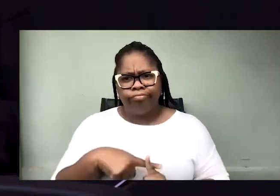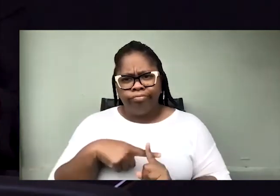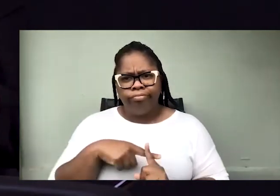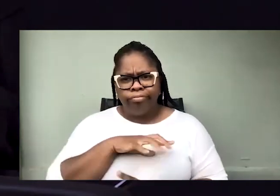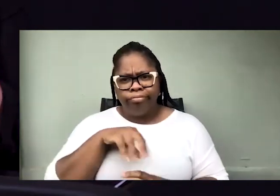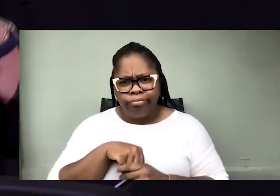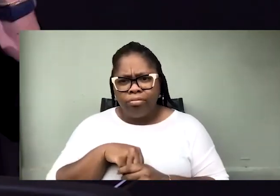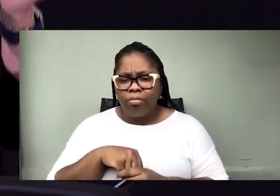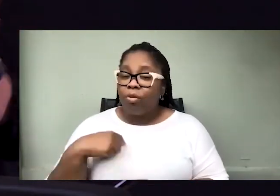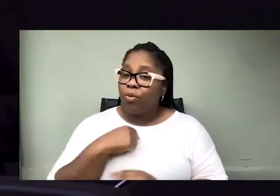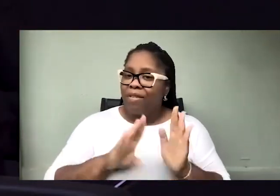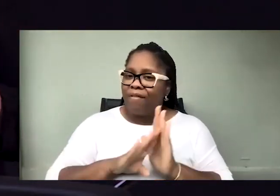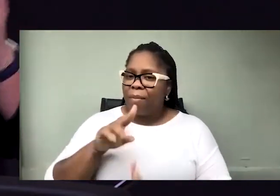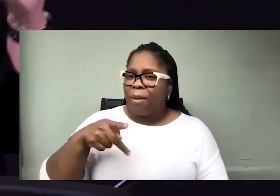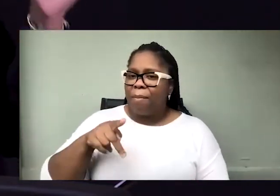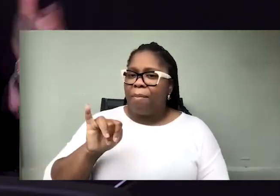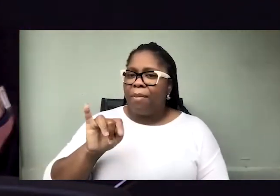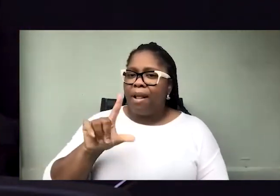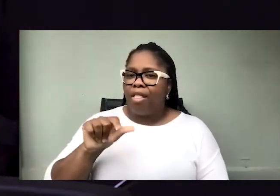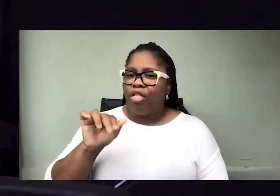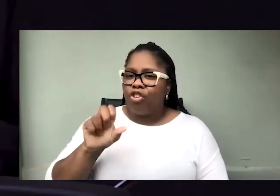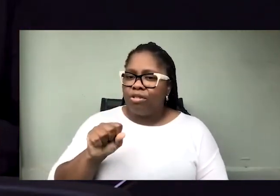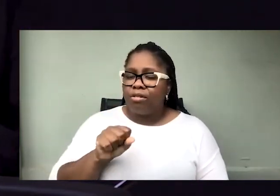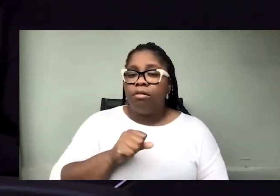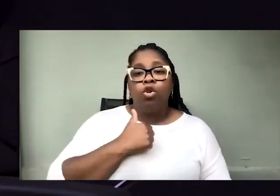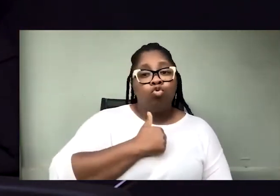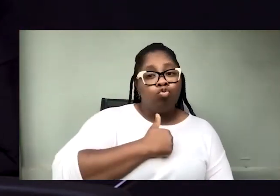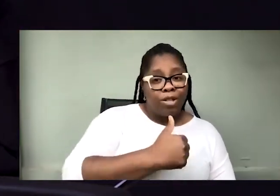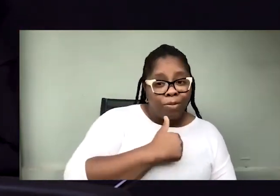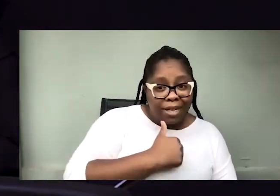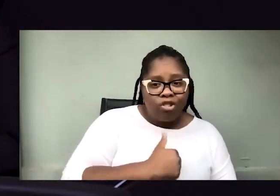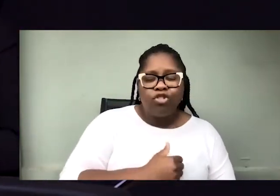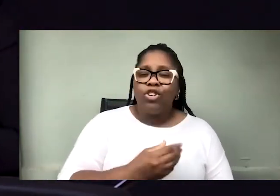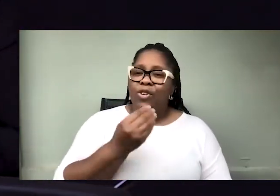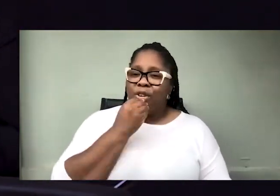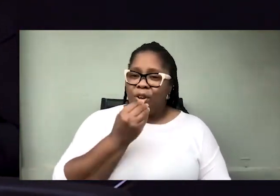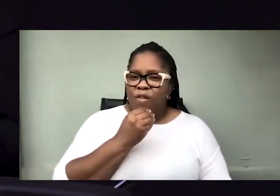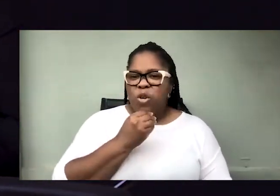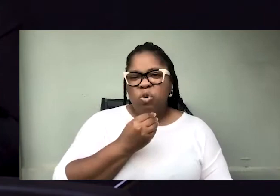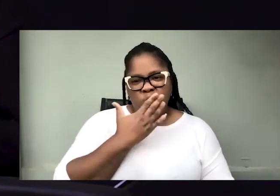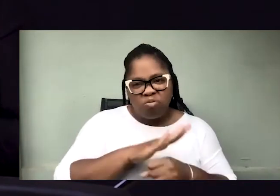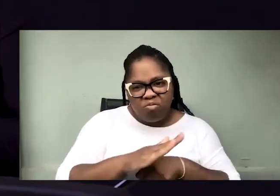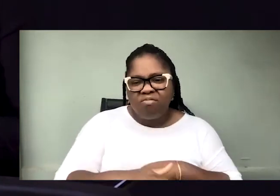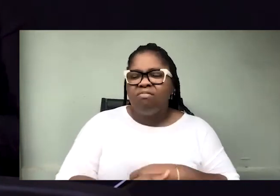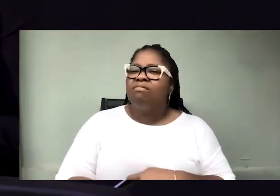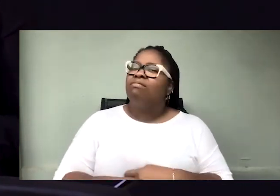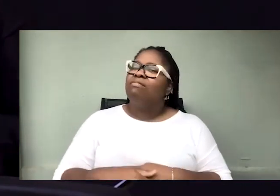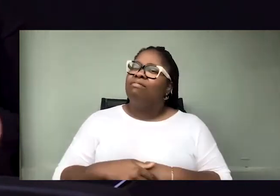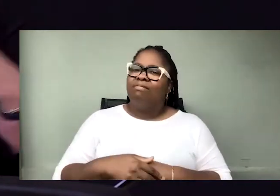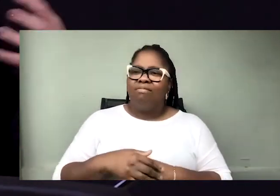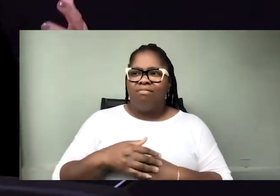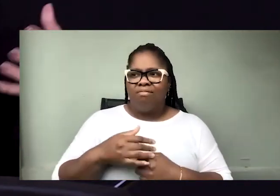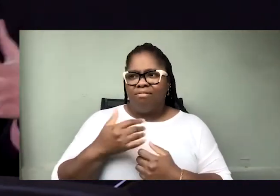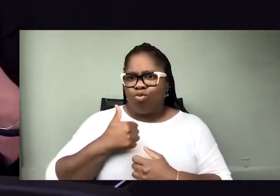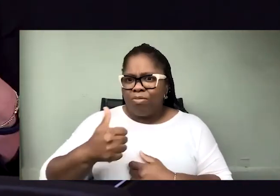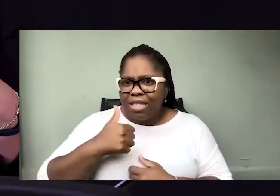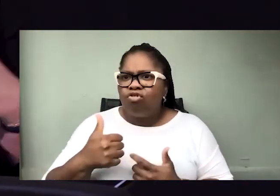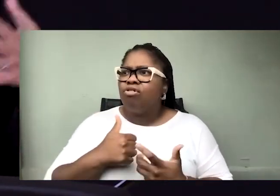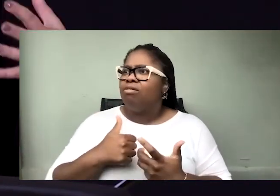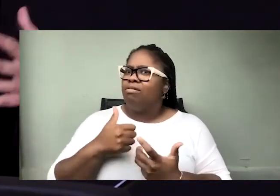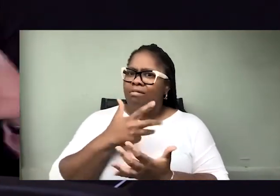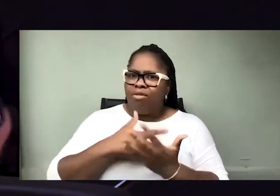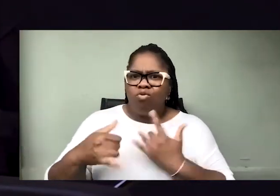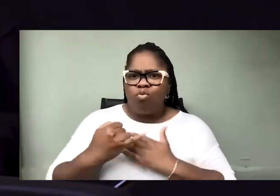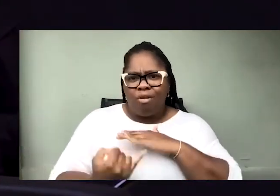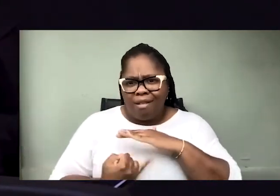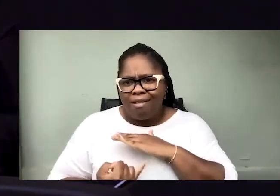different pillars like transportation and food security and social isolation and technology, and started to just